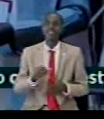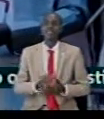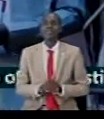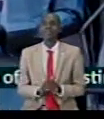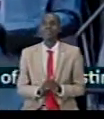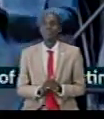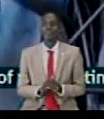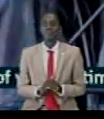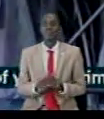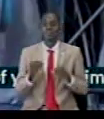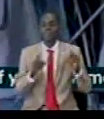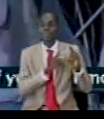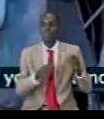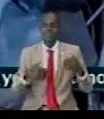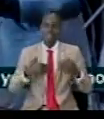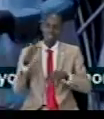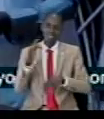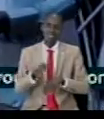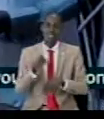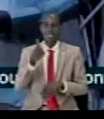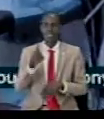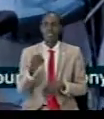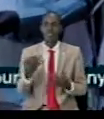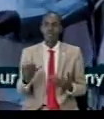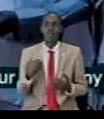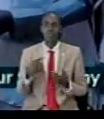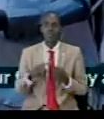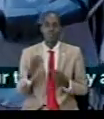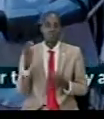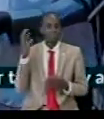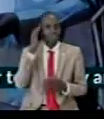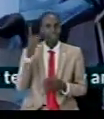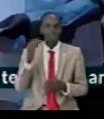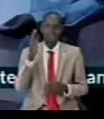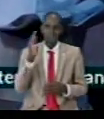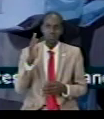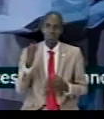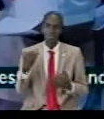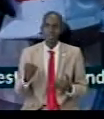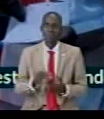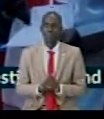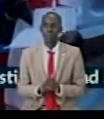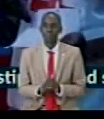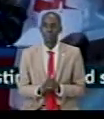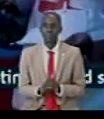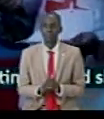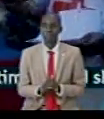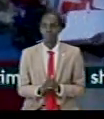The Lord has taught him. We want to listen to his testimony.